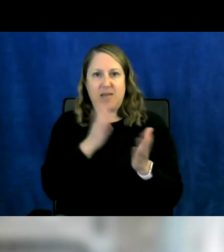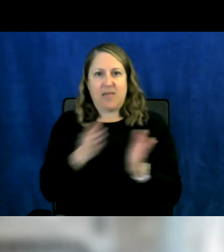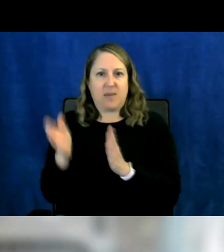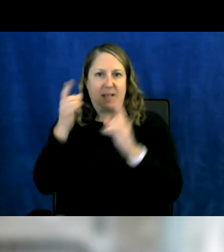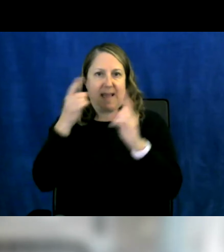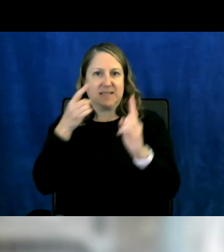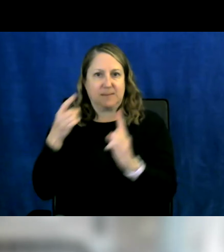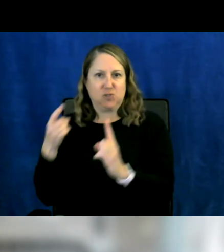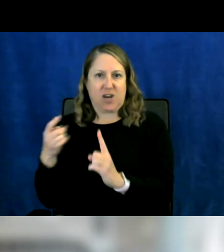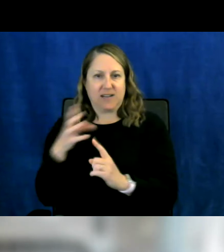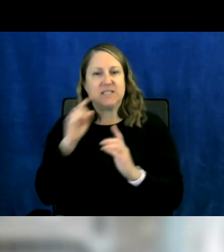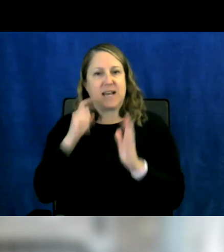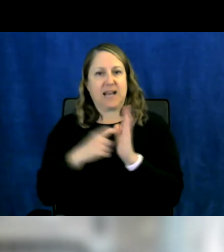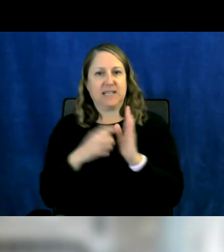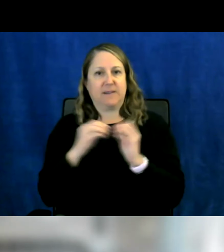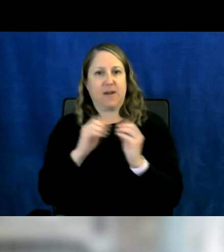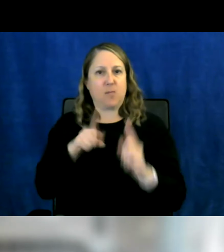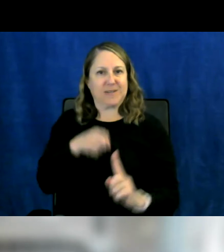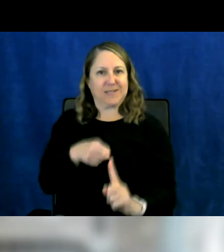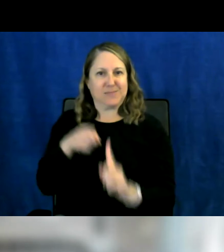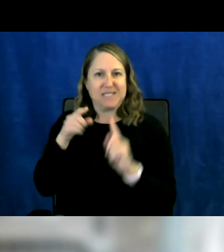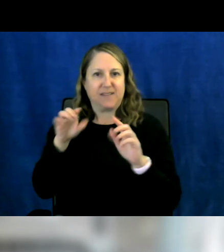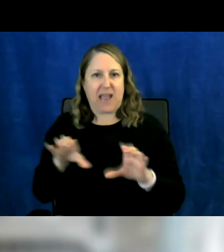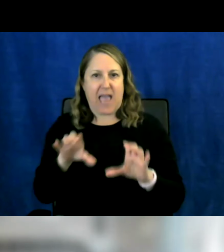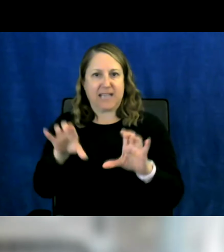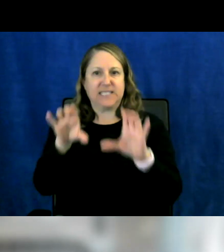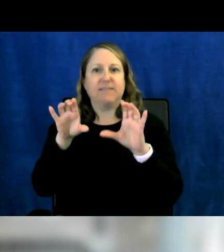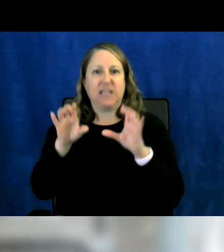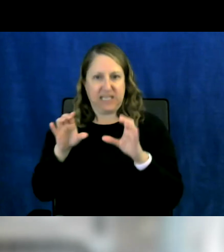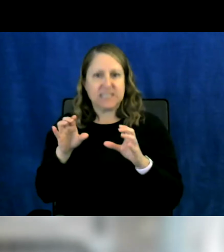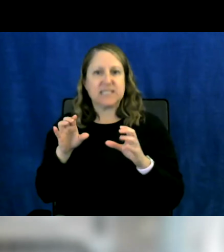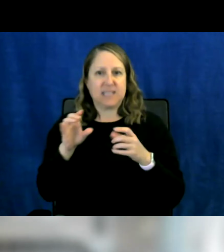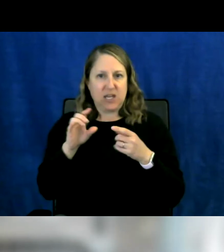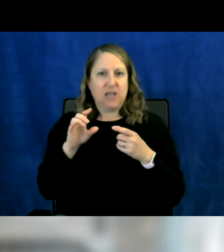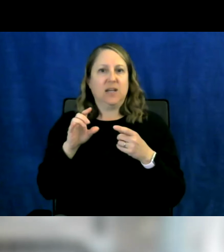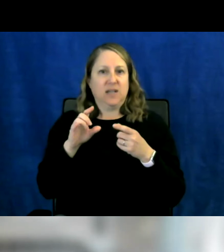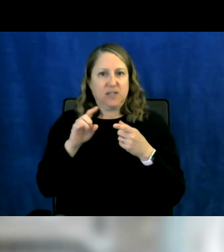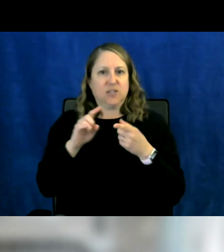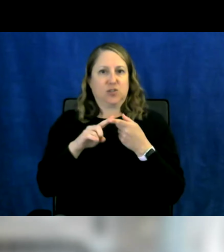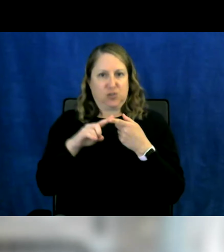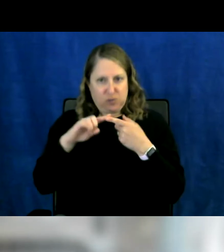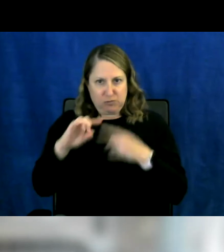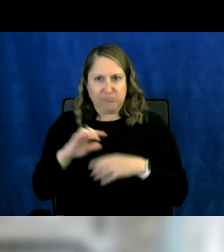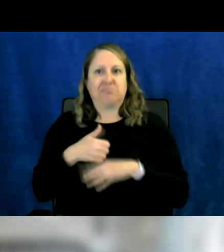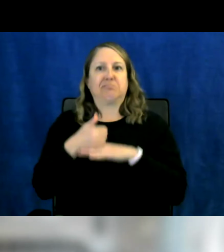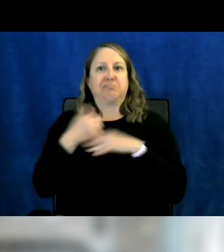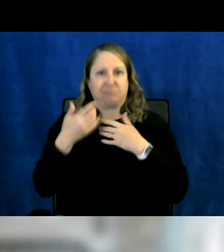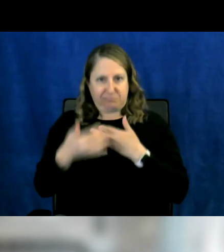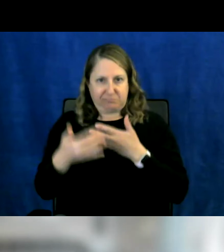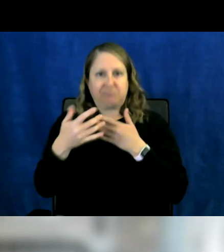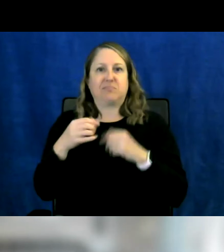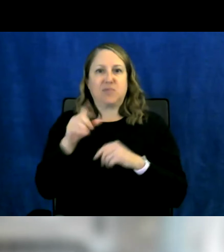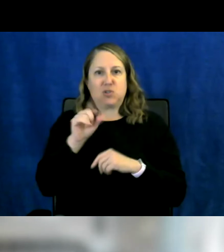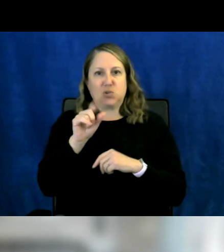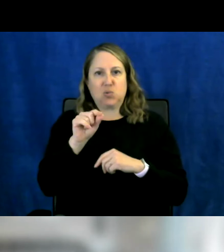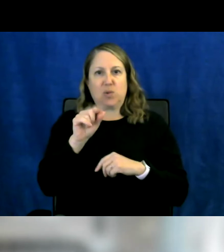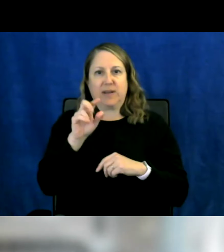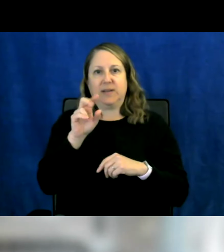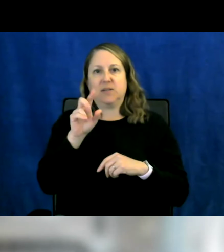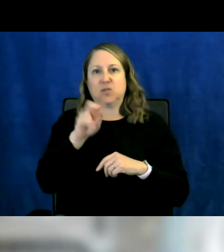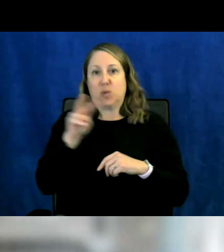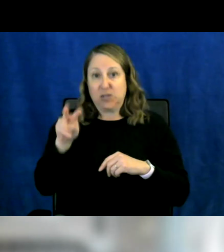and identify more specific activities to be implemented during the fiscal year 22-23 to ensure that the action plan